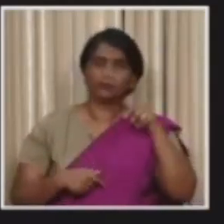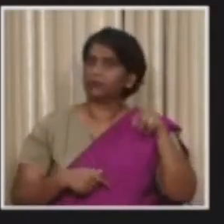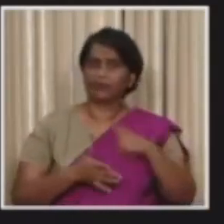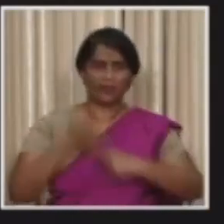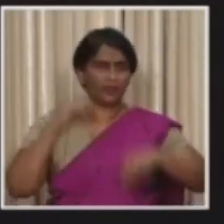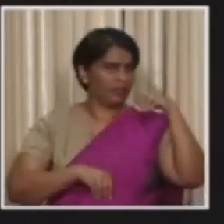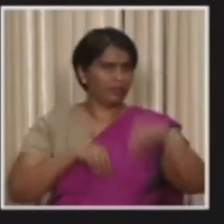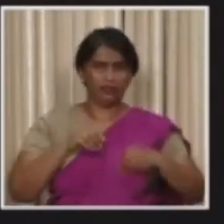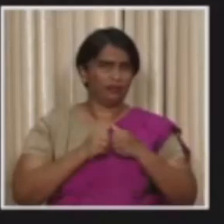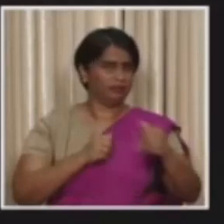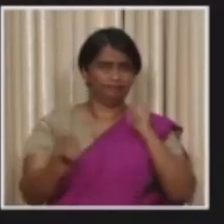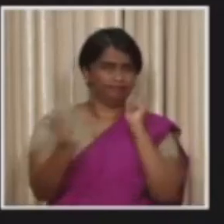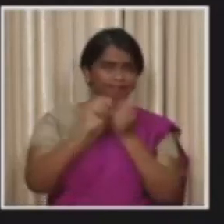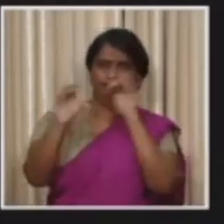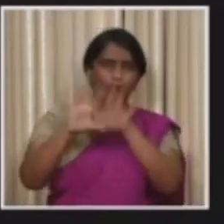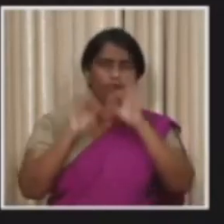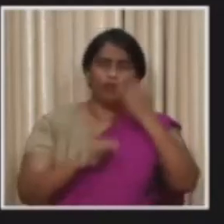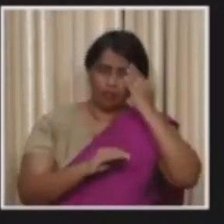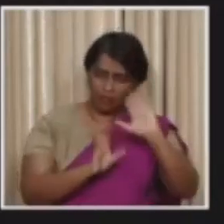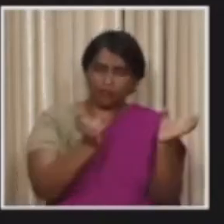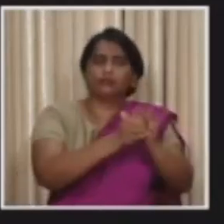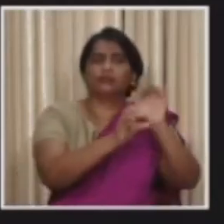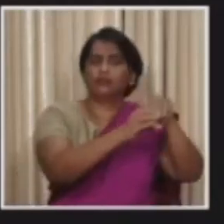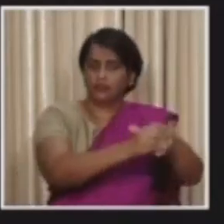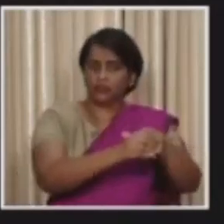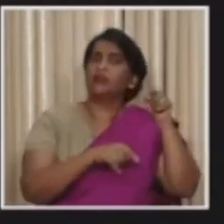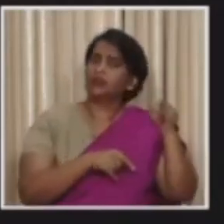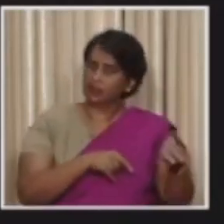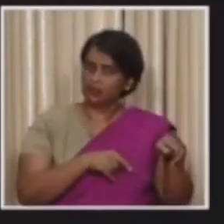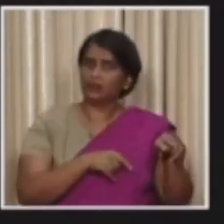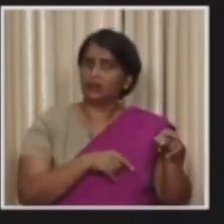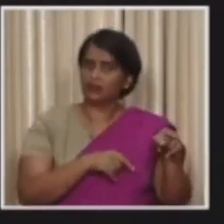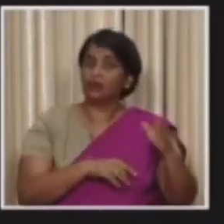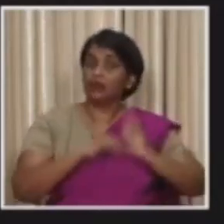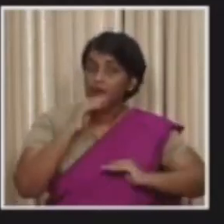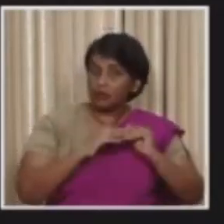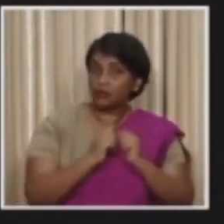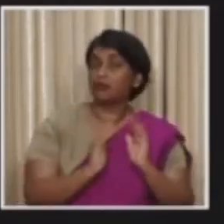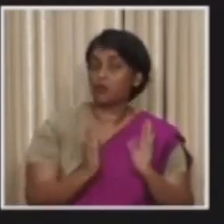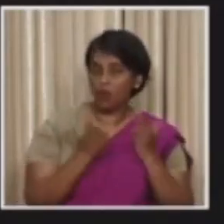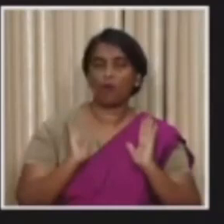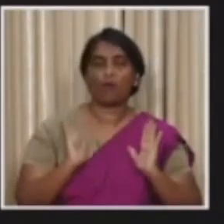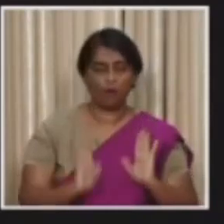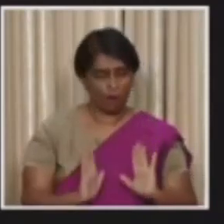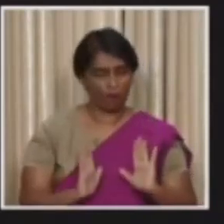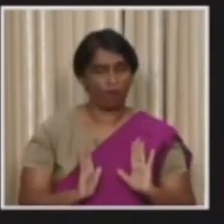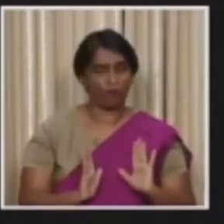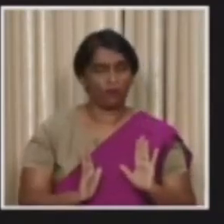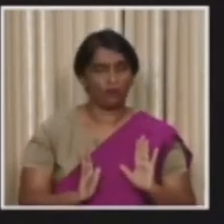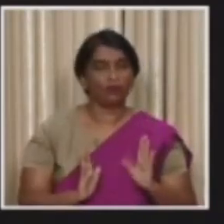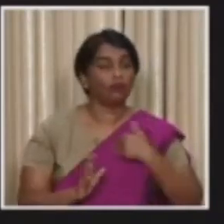That's an independent process. That process has to take its place. We must ensure that it takes place. I'm also suggesting